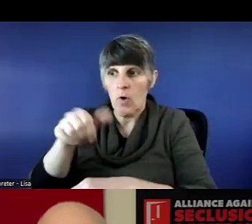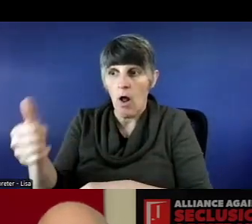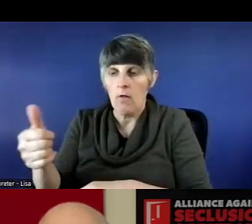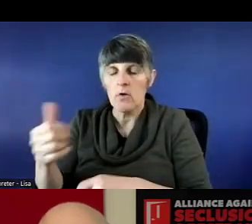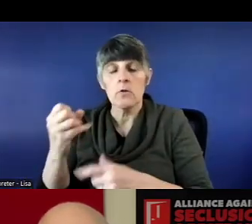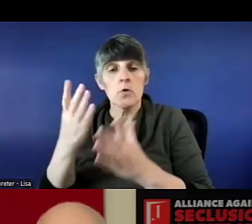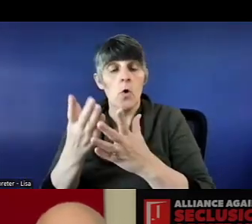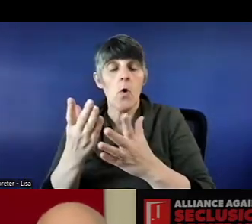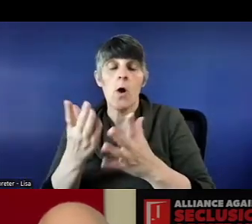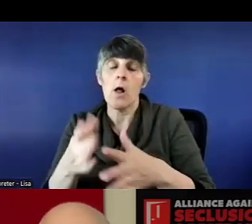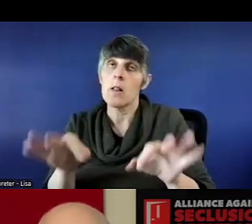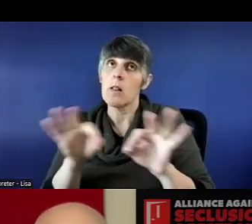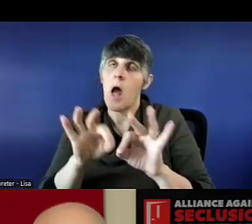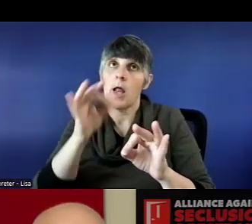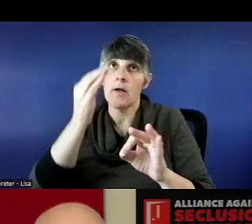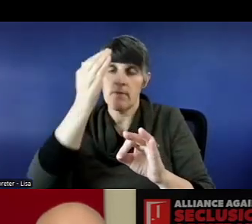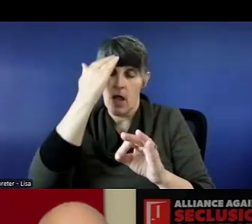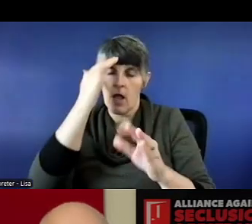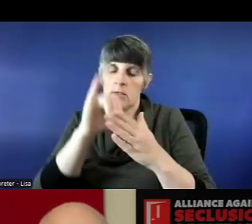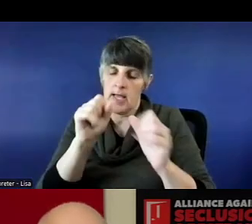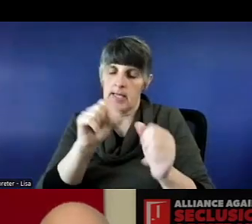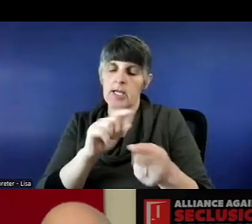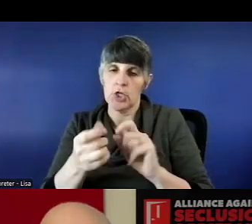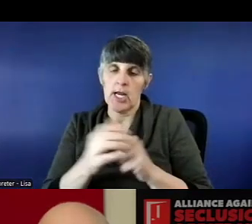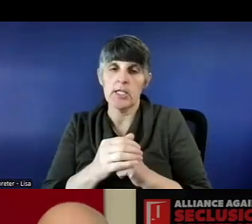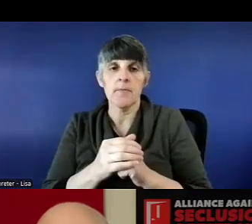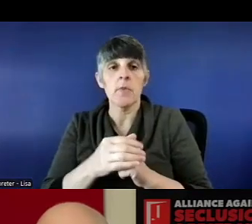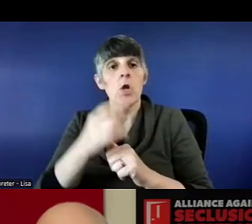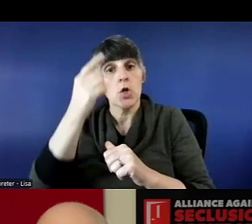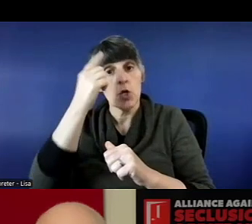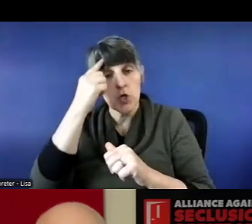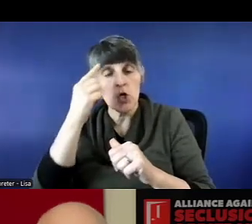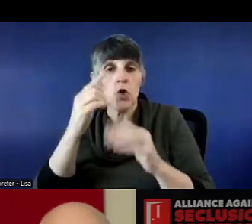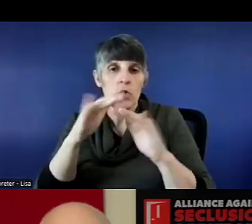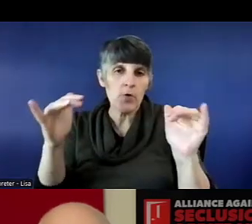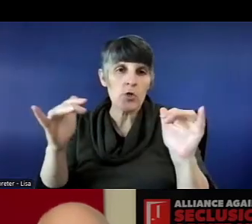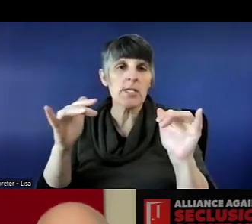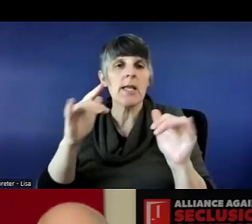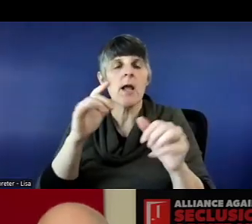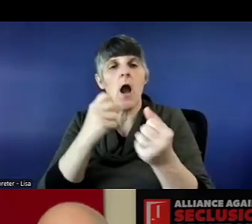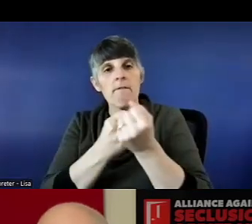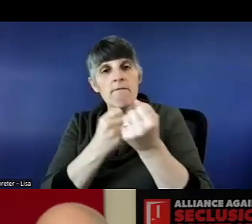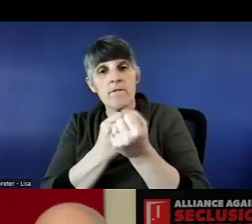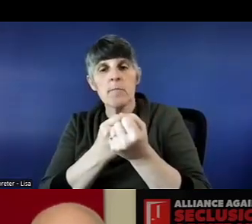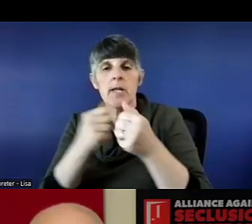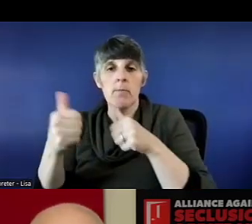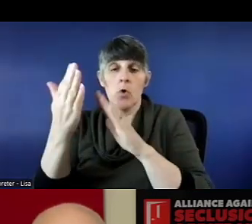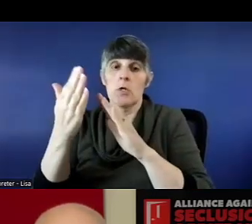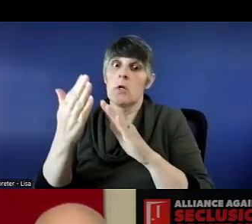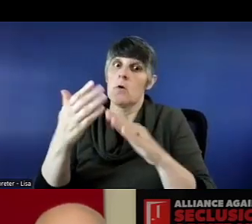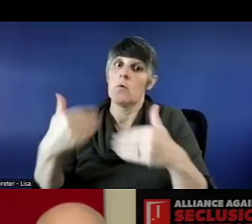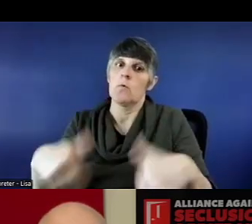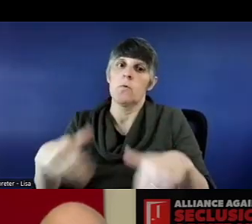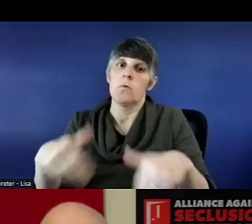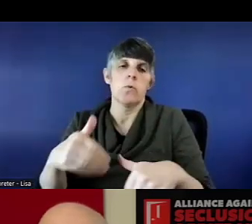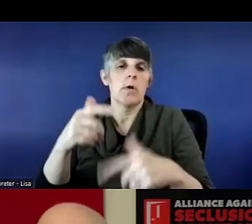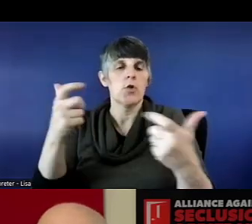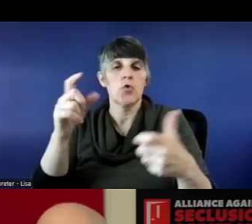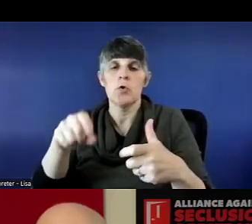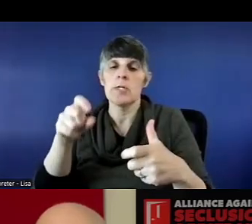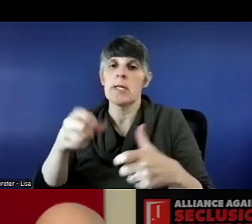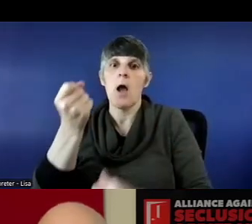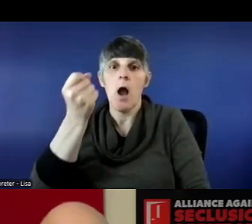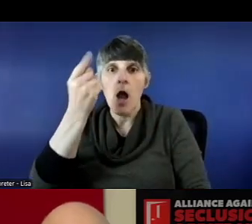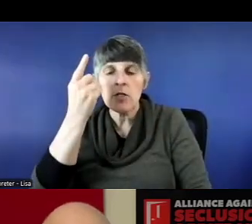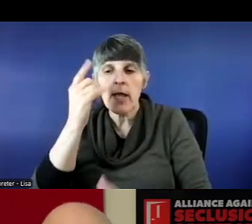lot of critical knowledge that we can change. Neurodiversity affirming approaches. I'm a huge believer in the need for neurodiversity affirming approaches.